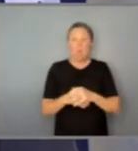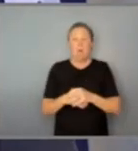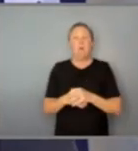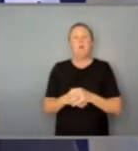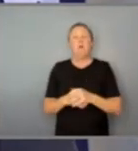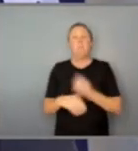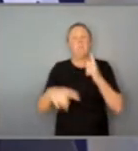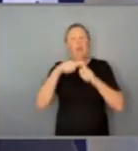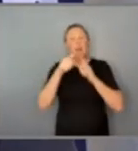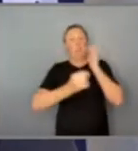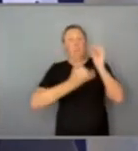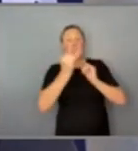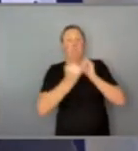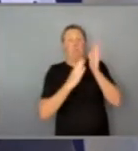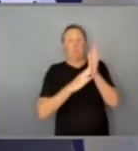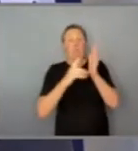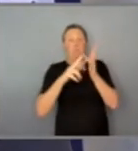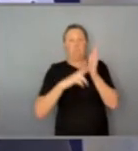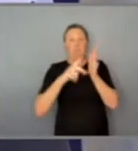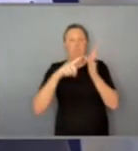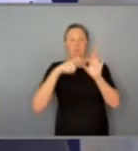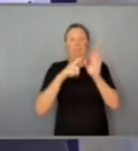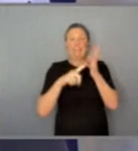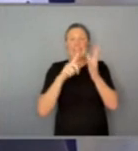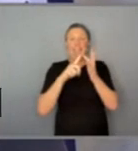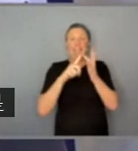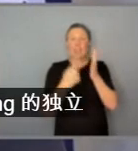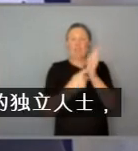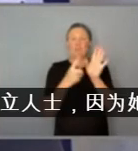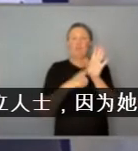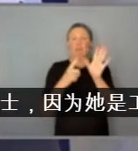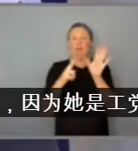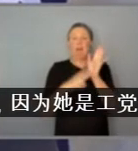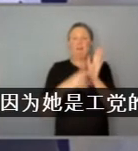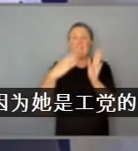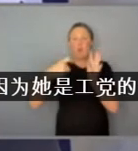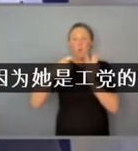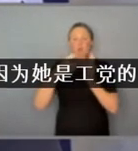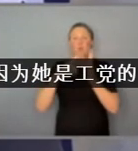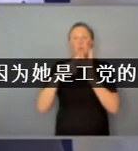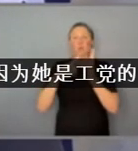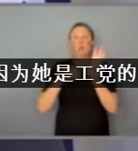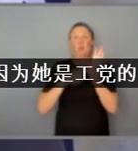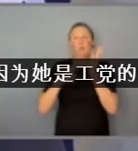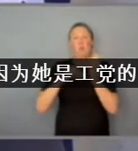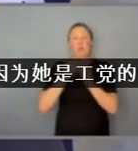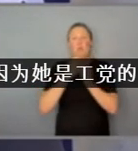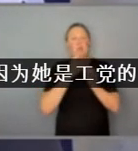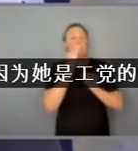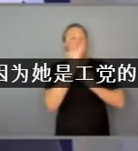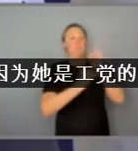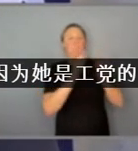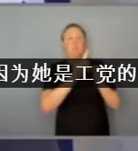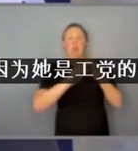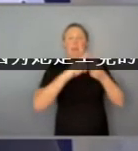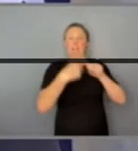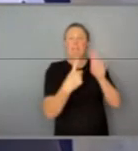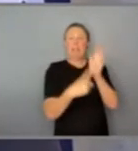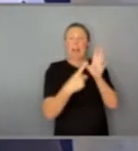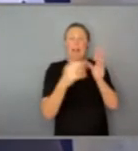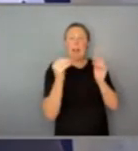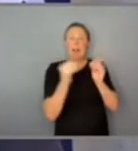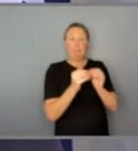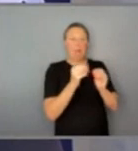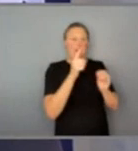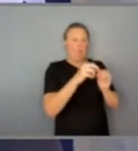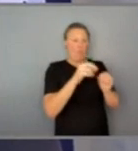an independent in Kooyong, for being part of the Labor Party more than a decade ago. She said she quit in protest. By the same logic, doesn't that mean